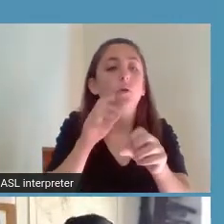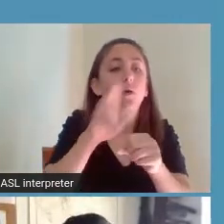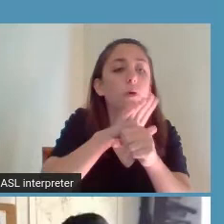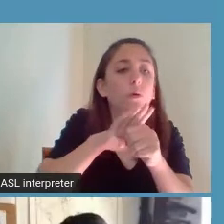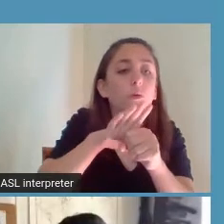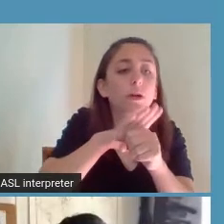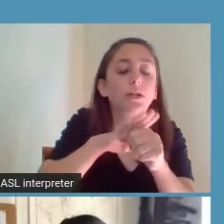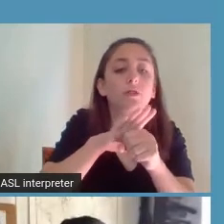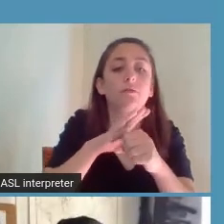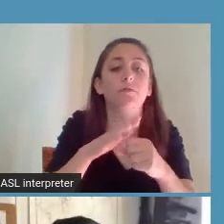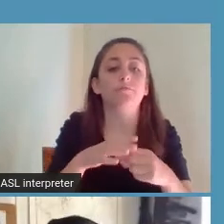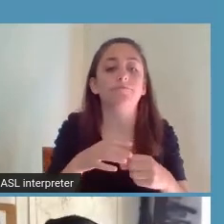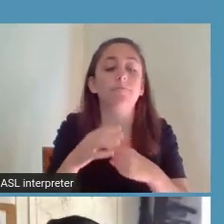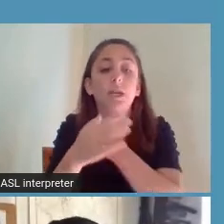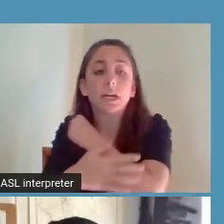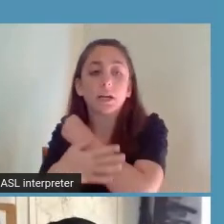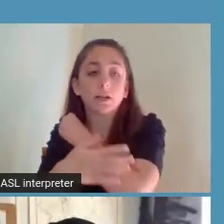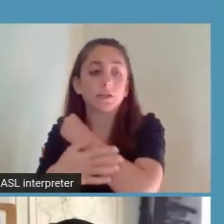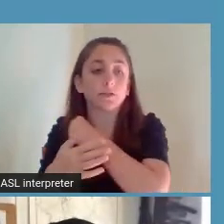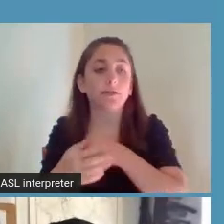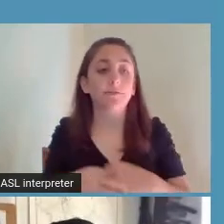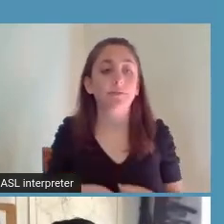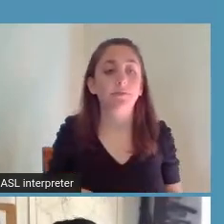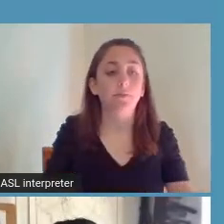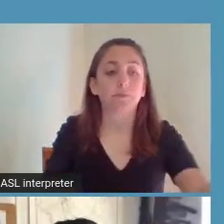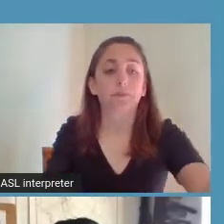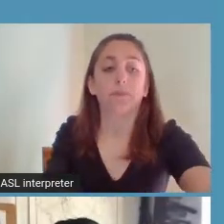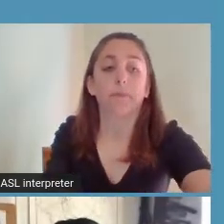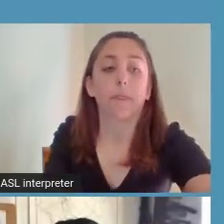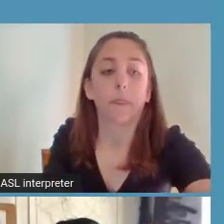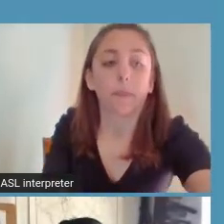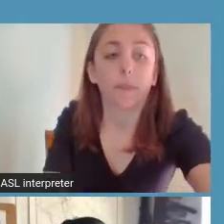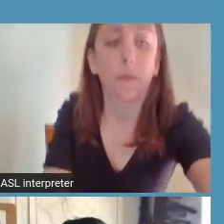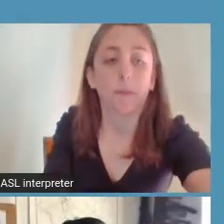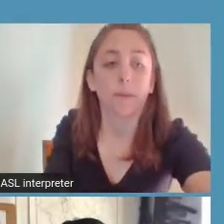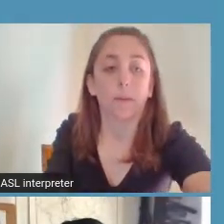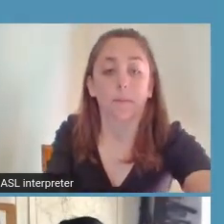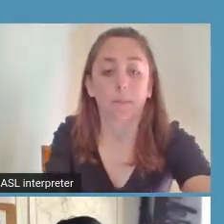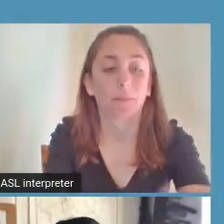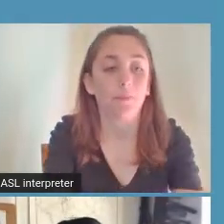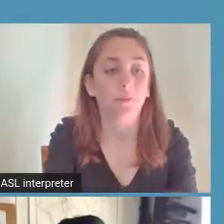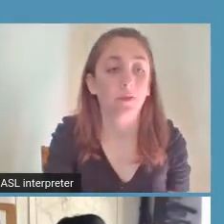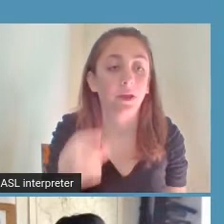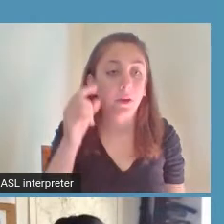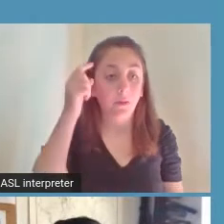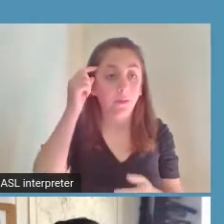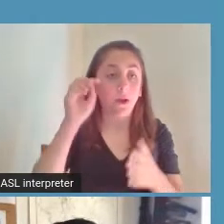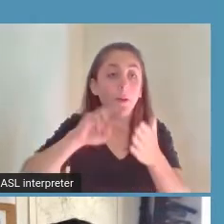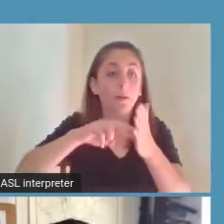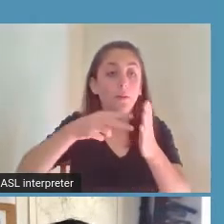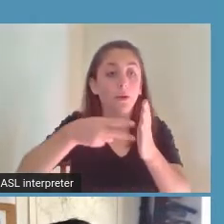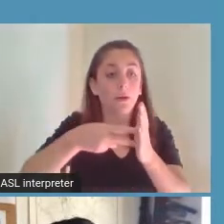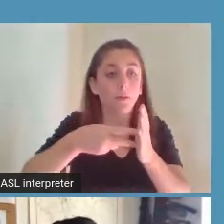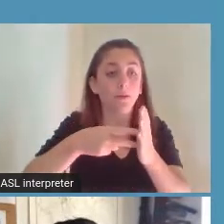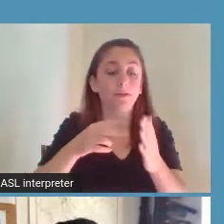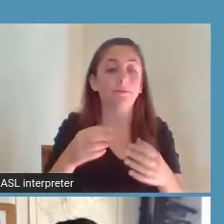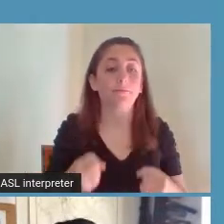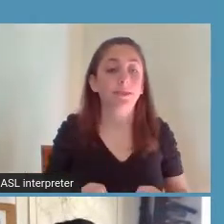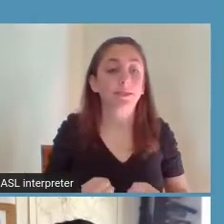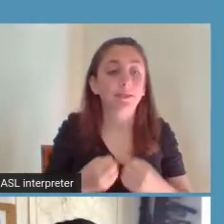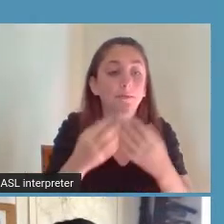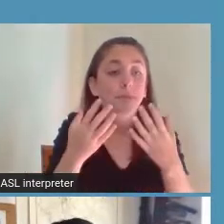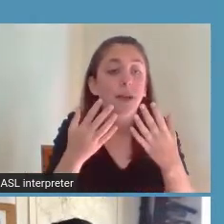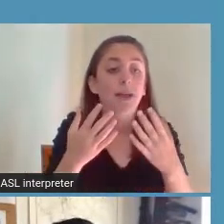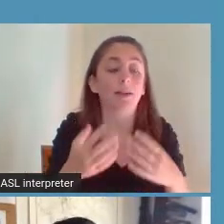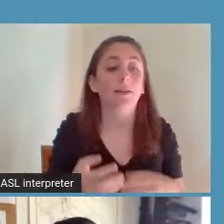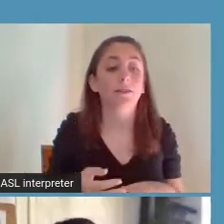around the country. And the purpose is to be able to inspire Indigenous youth by sharing their success stories,